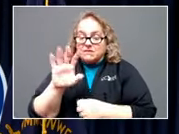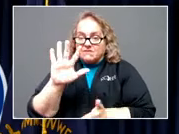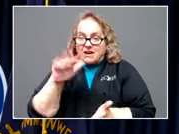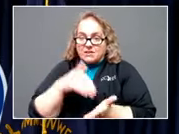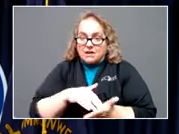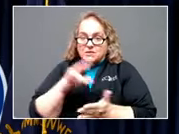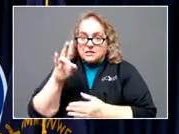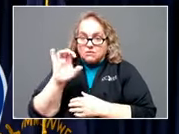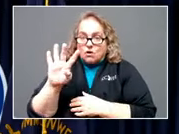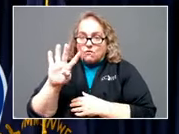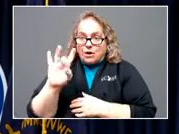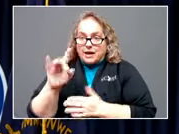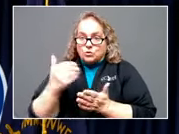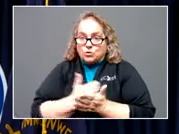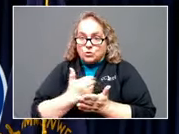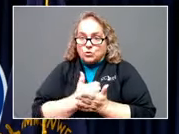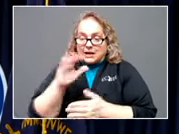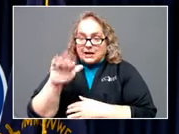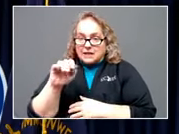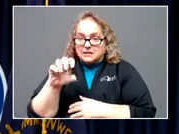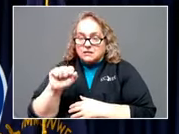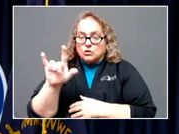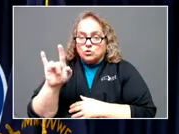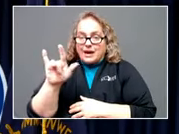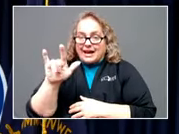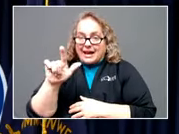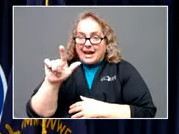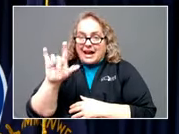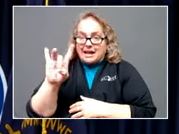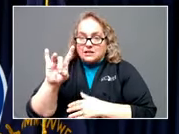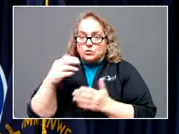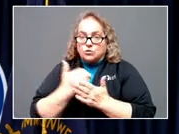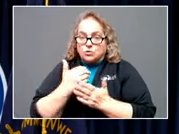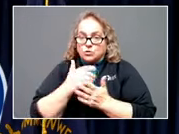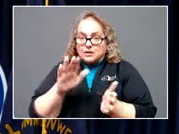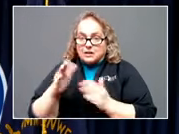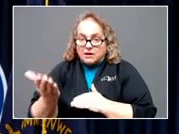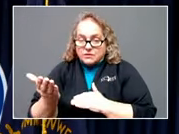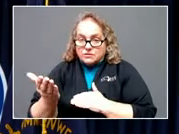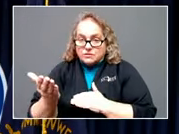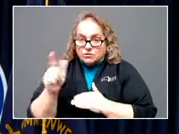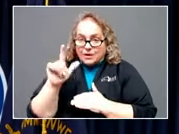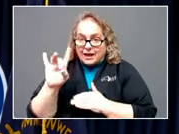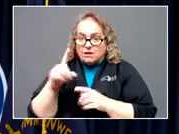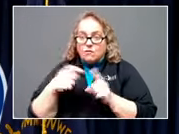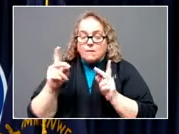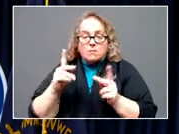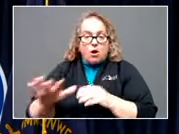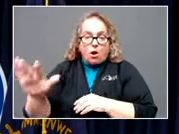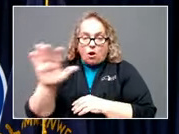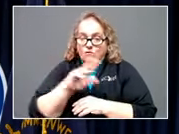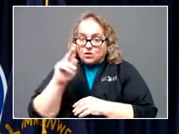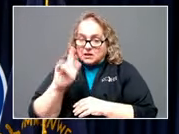5,748 new cases, 28 new deaths. Again, from people all across the Commonwealth, a number